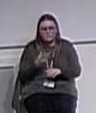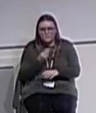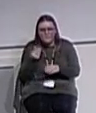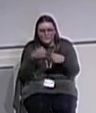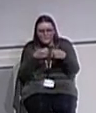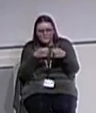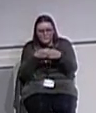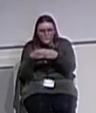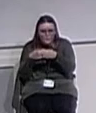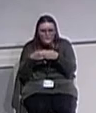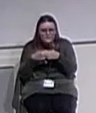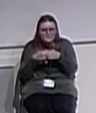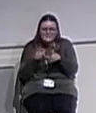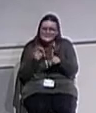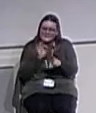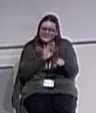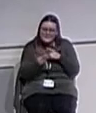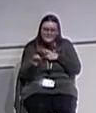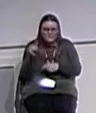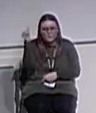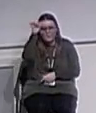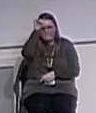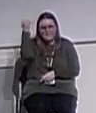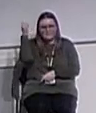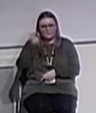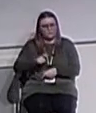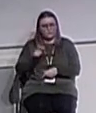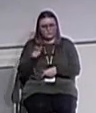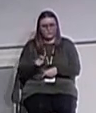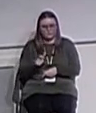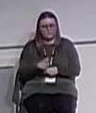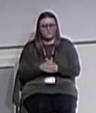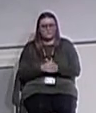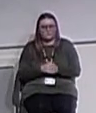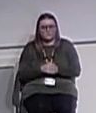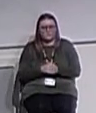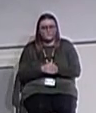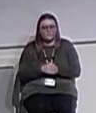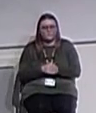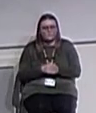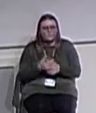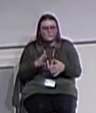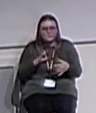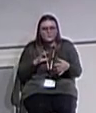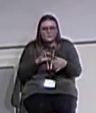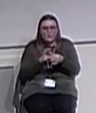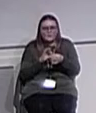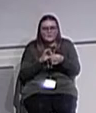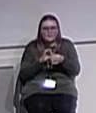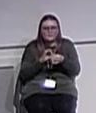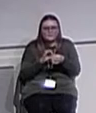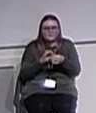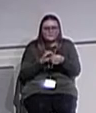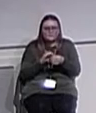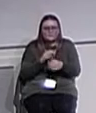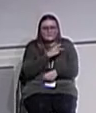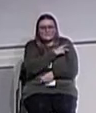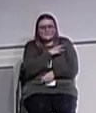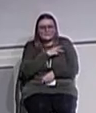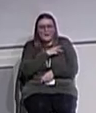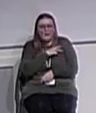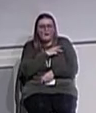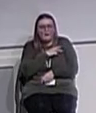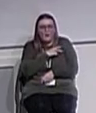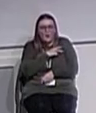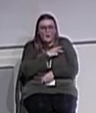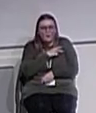people on the masters, some bioinformatics, etc. And then you make contact with an academic member of staff who you will then